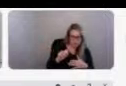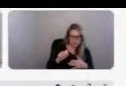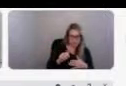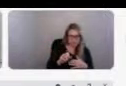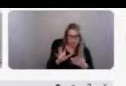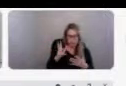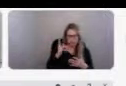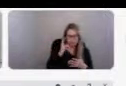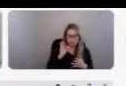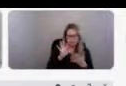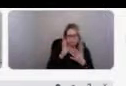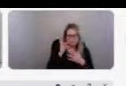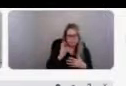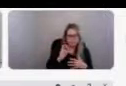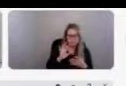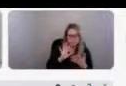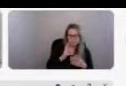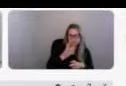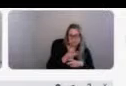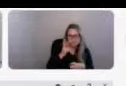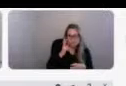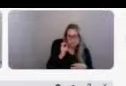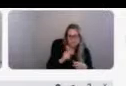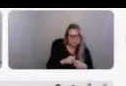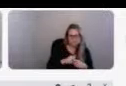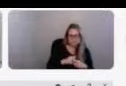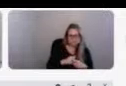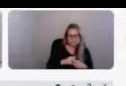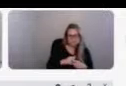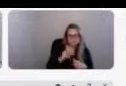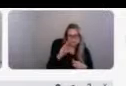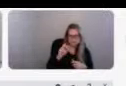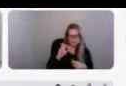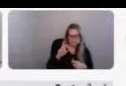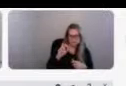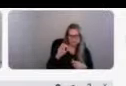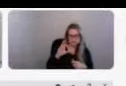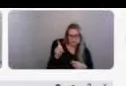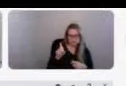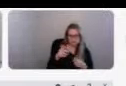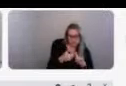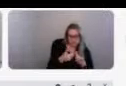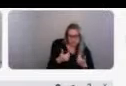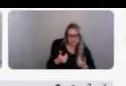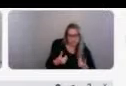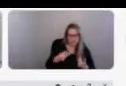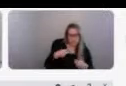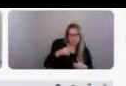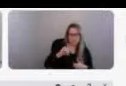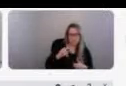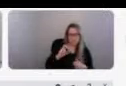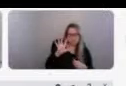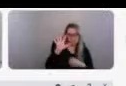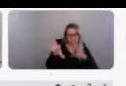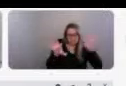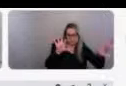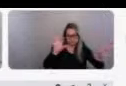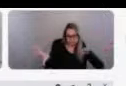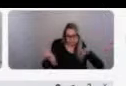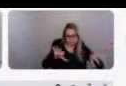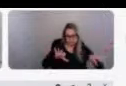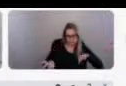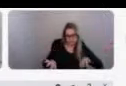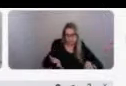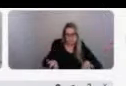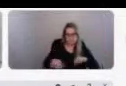i just can't fathom how severe in our community from metro phoenix and chopping up pinella county and scattering the parts to disappointments the